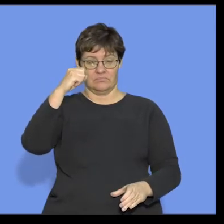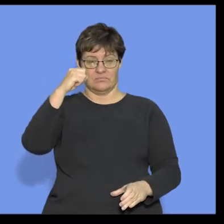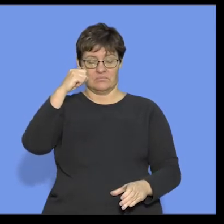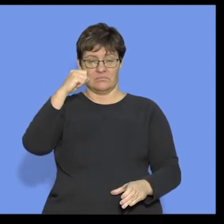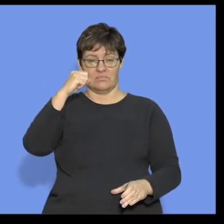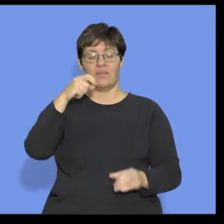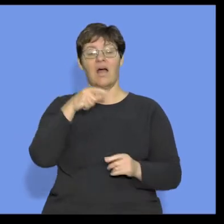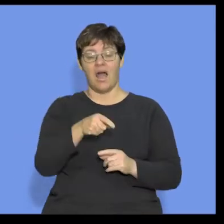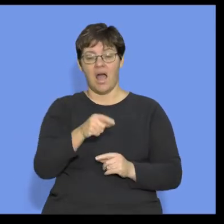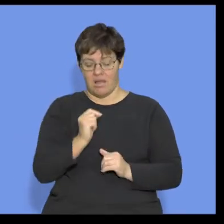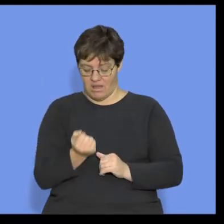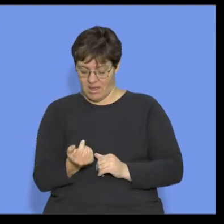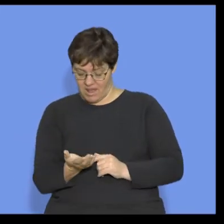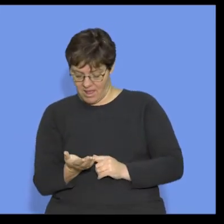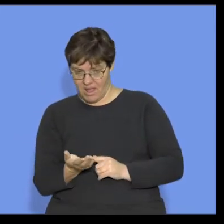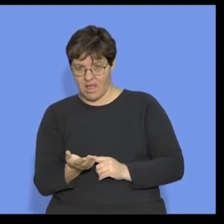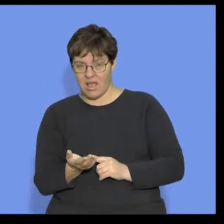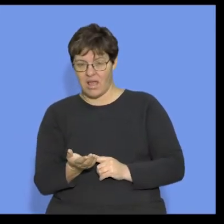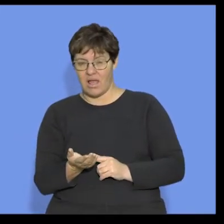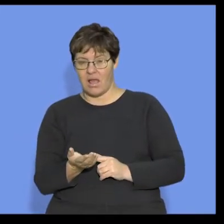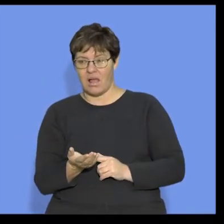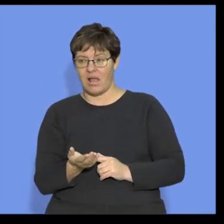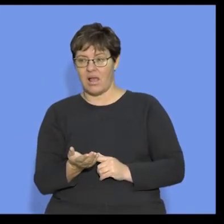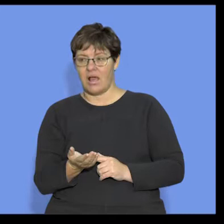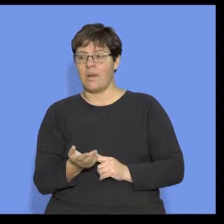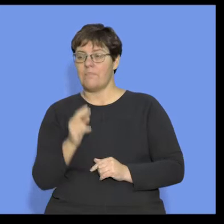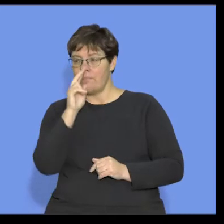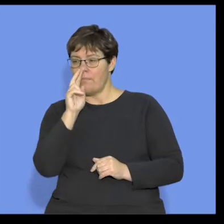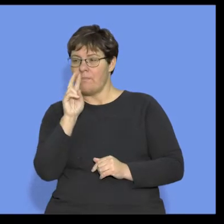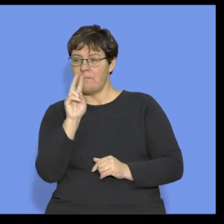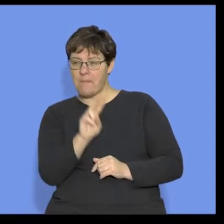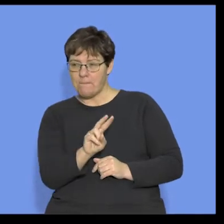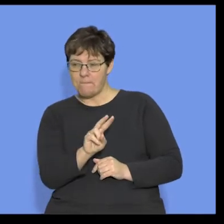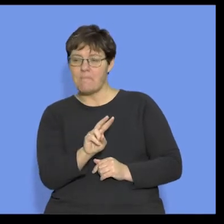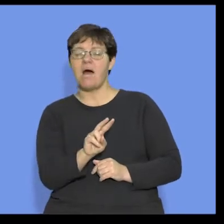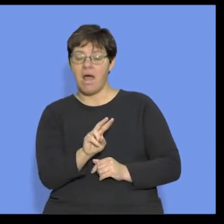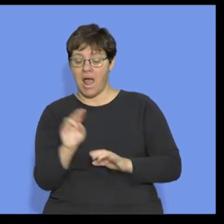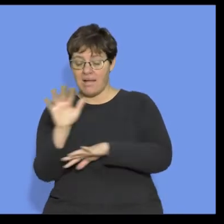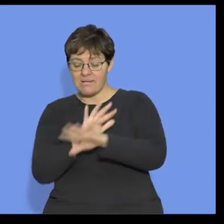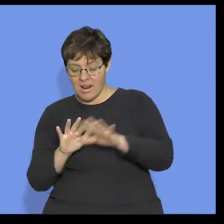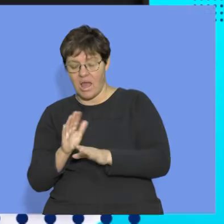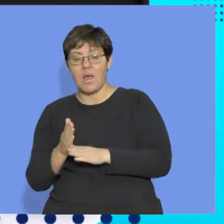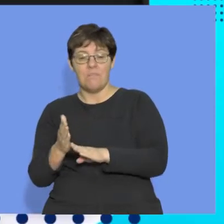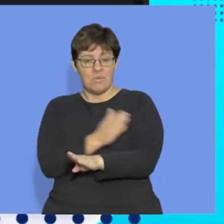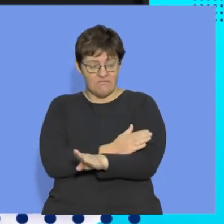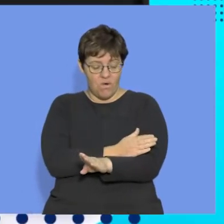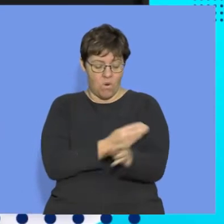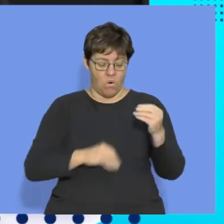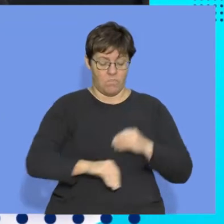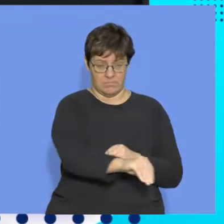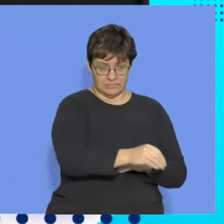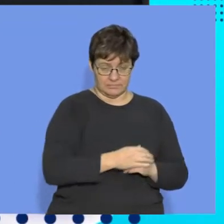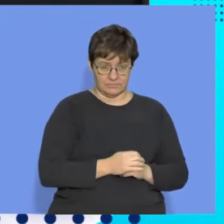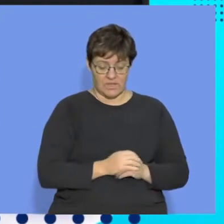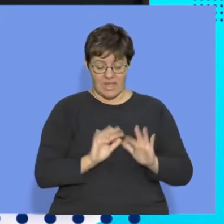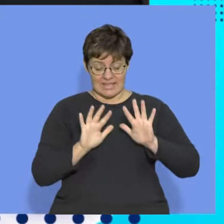note the color before replacing it. Very important, before replacing it. So what he does, we have 10 cubes